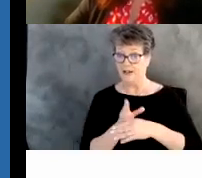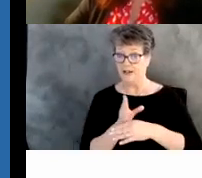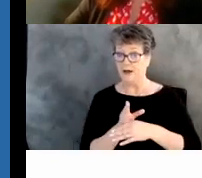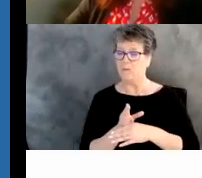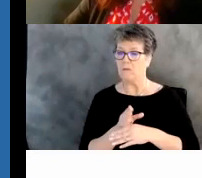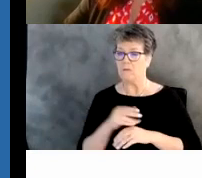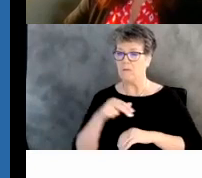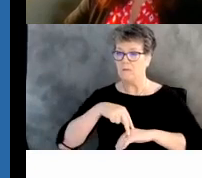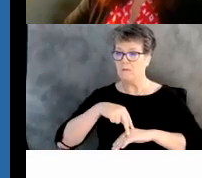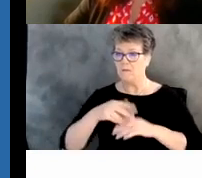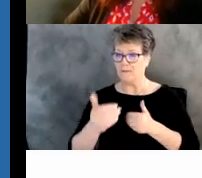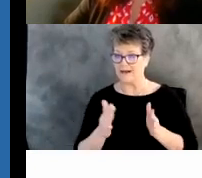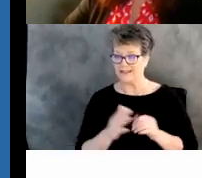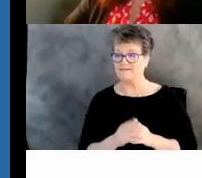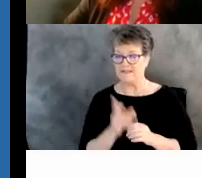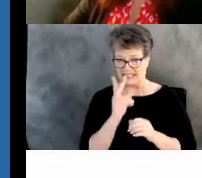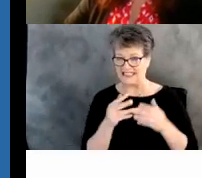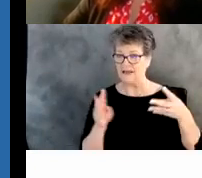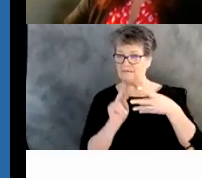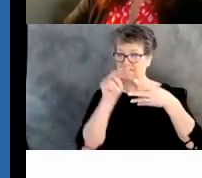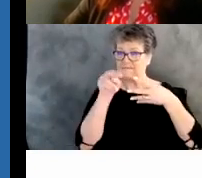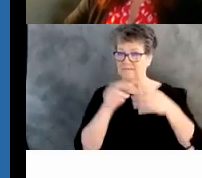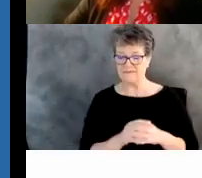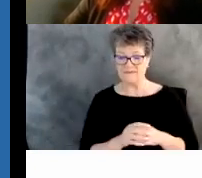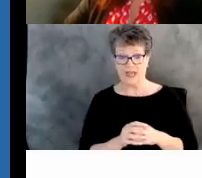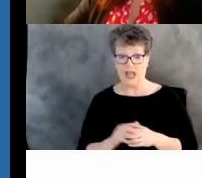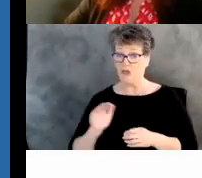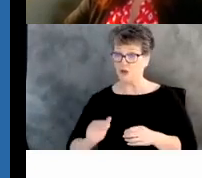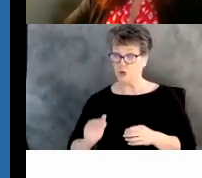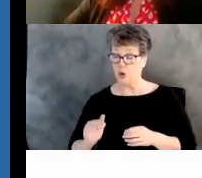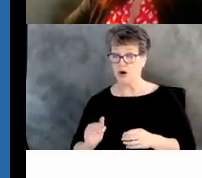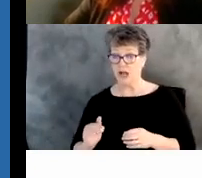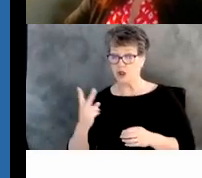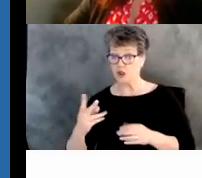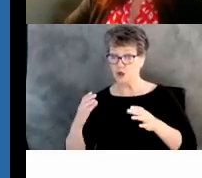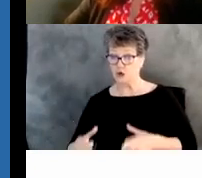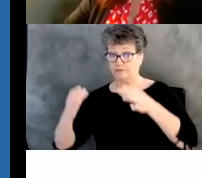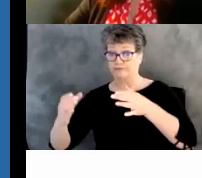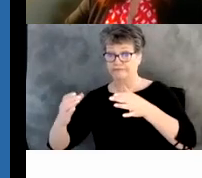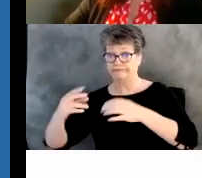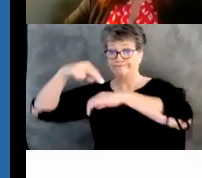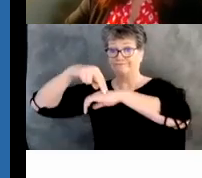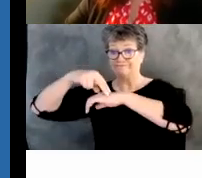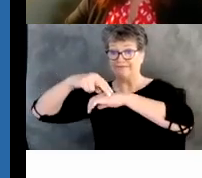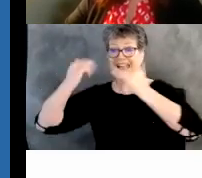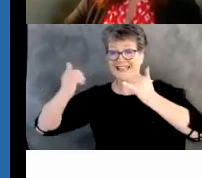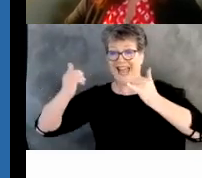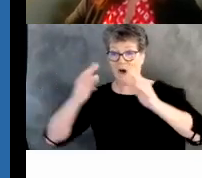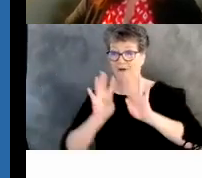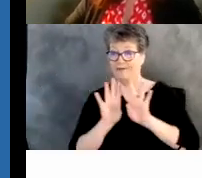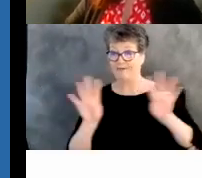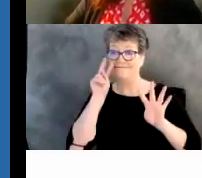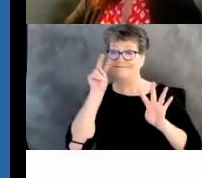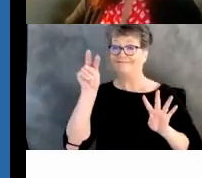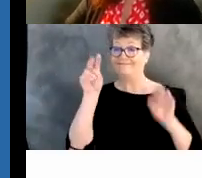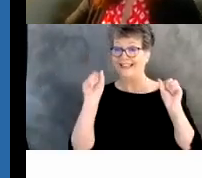one box, and they can see over the fence. And the short child is now standing on 2 boxes. And now the short child can see over